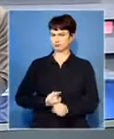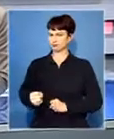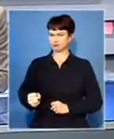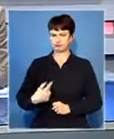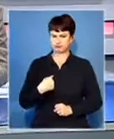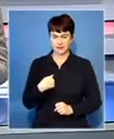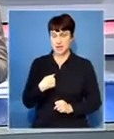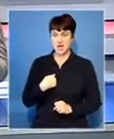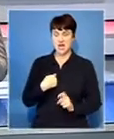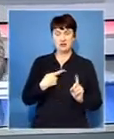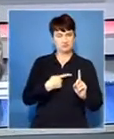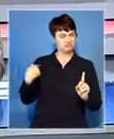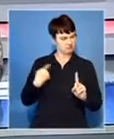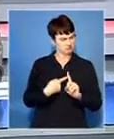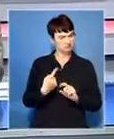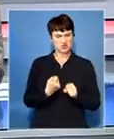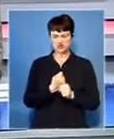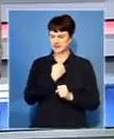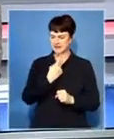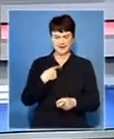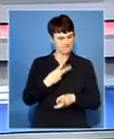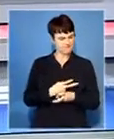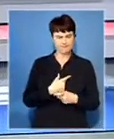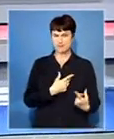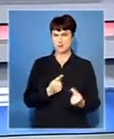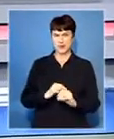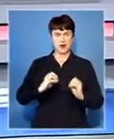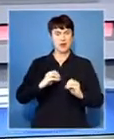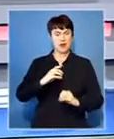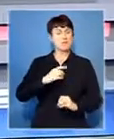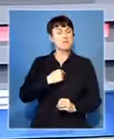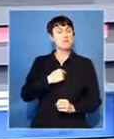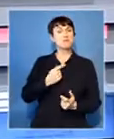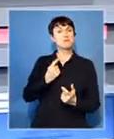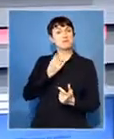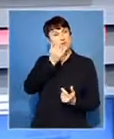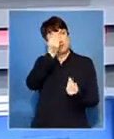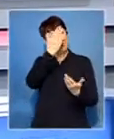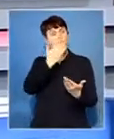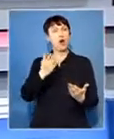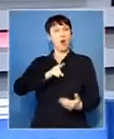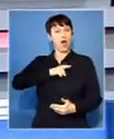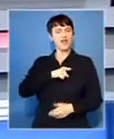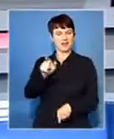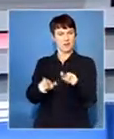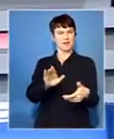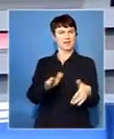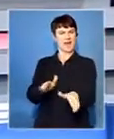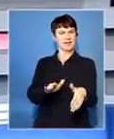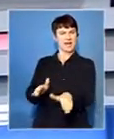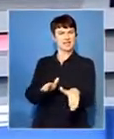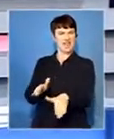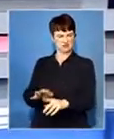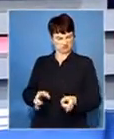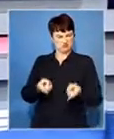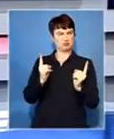couple of years. He says the reason he did that was because there was loss of lives. And it was